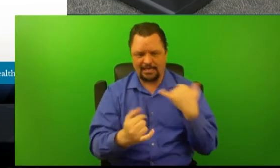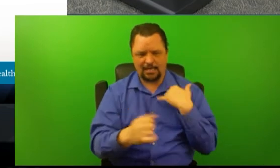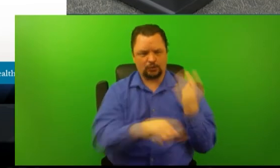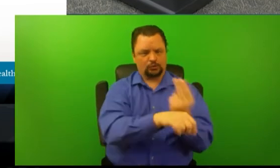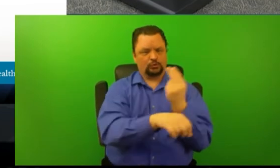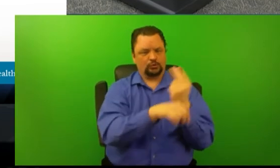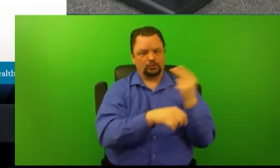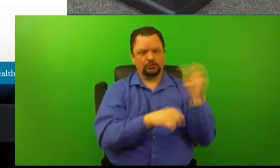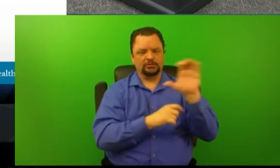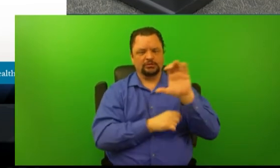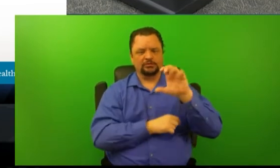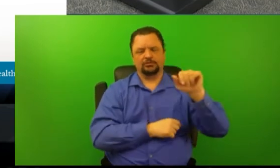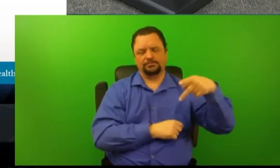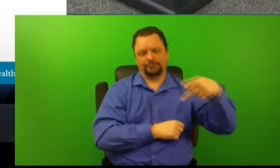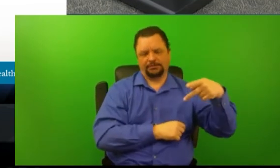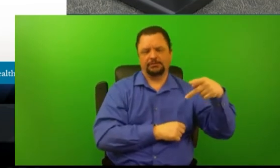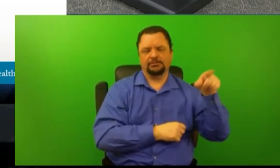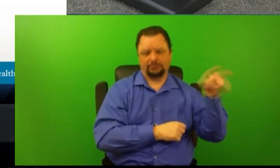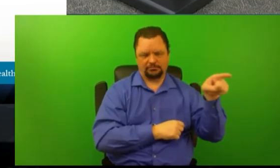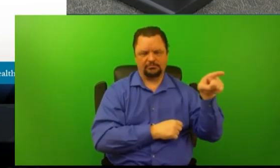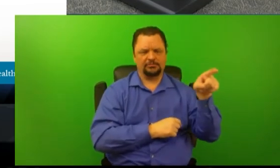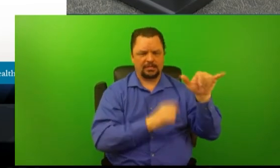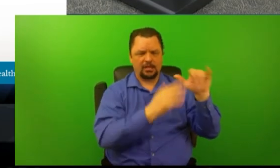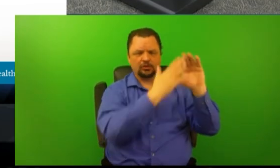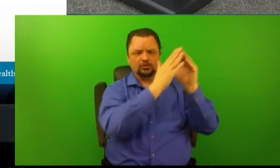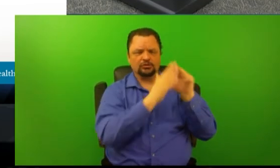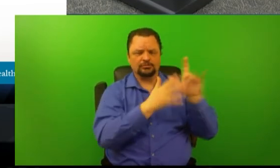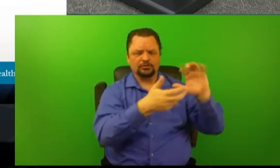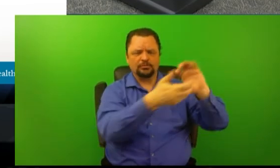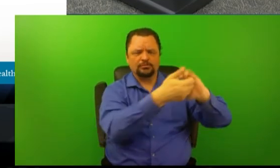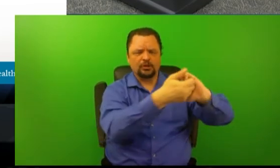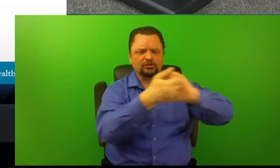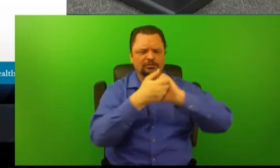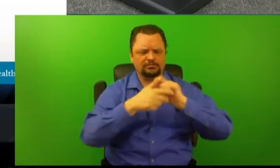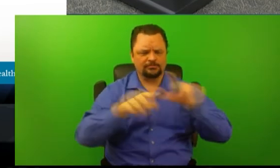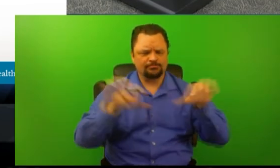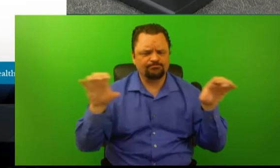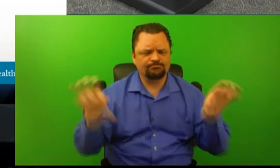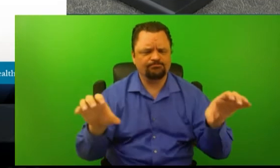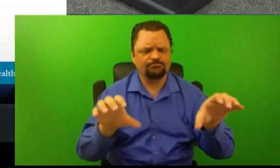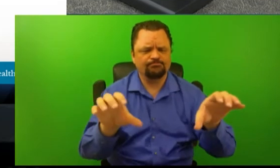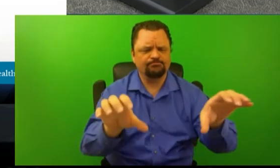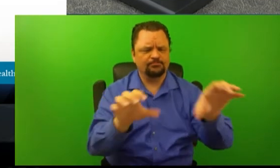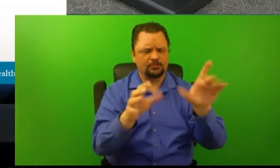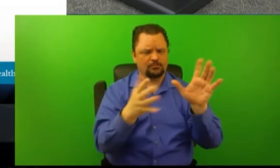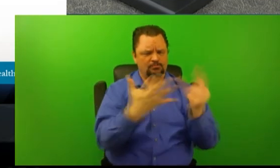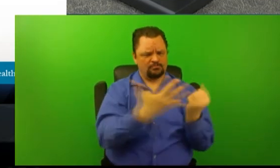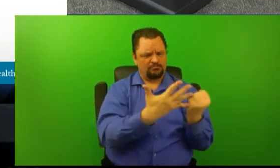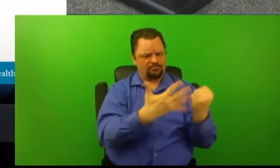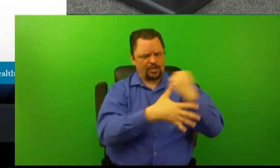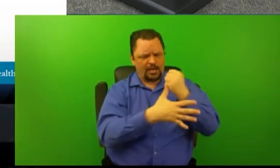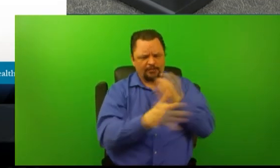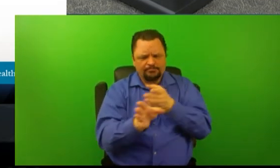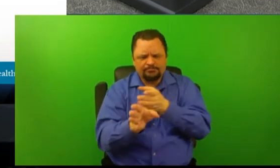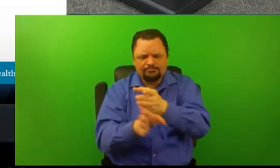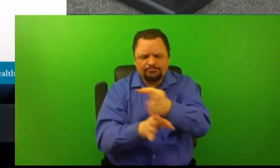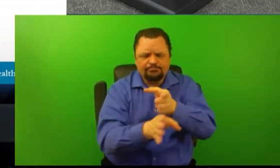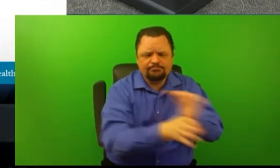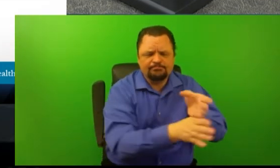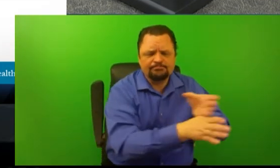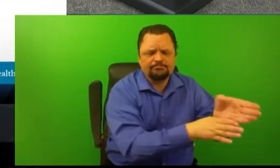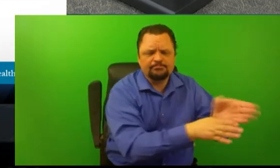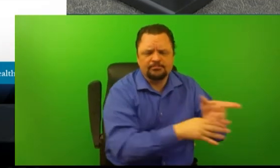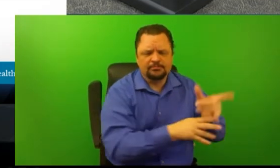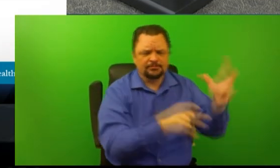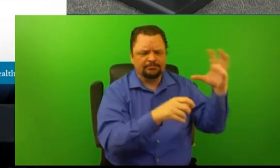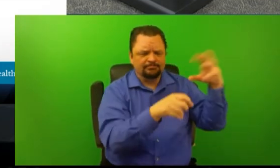partners that are doing work in our priority areas. It's publicly accessible, And so this has been a fantastic tool for